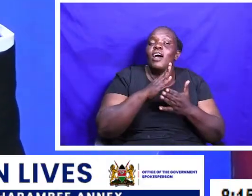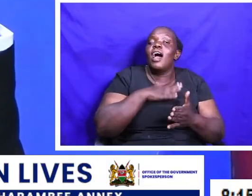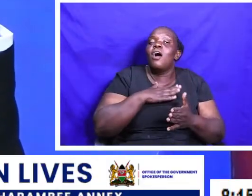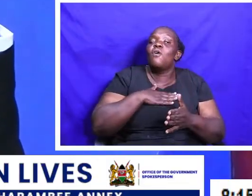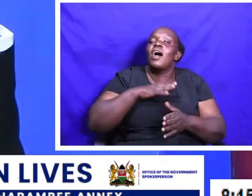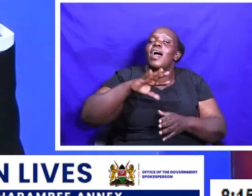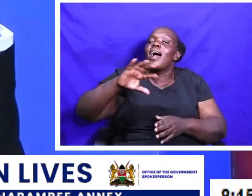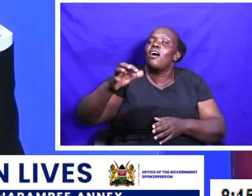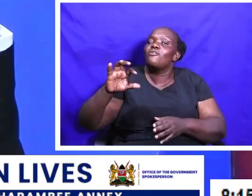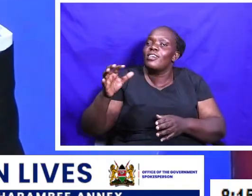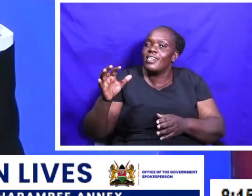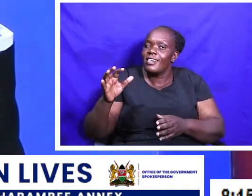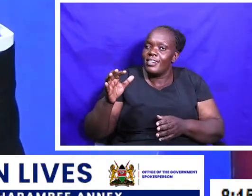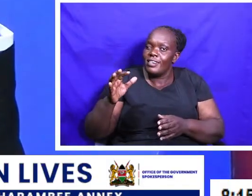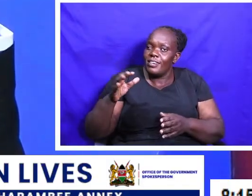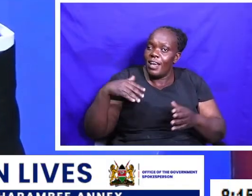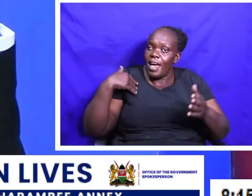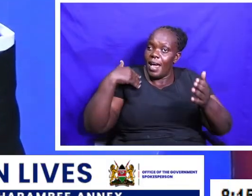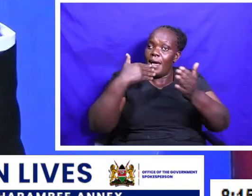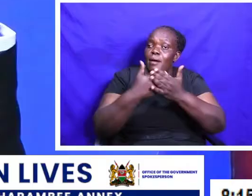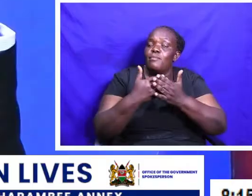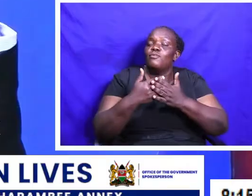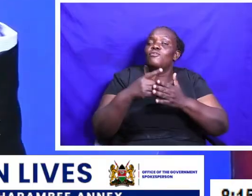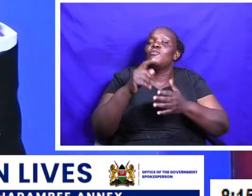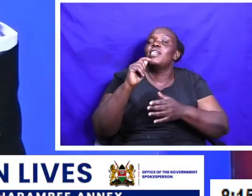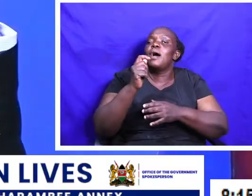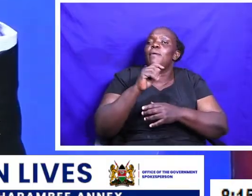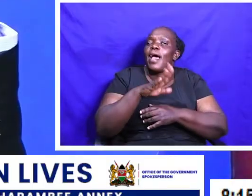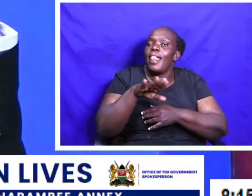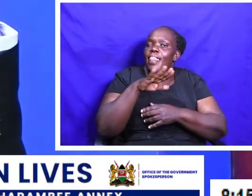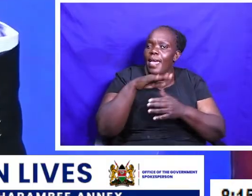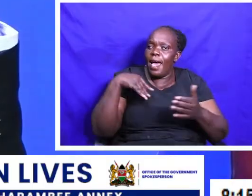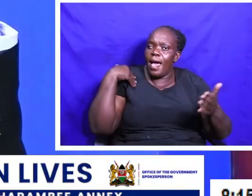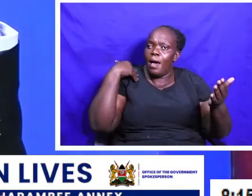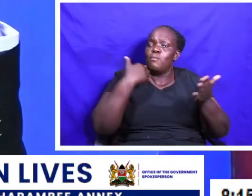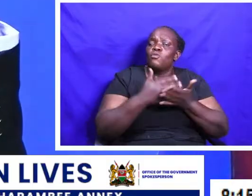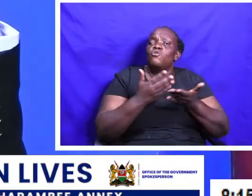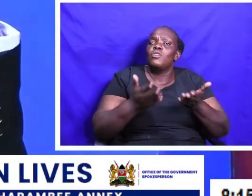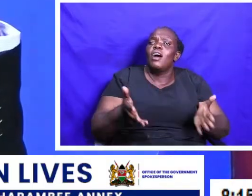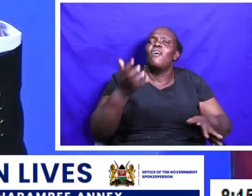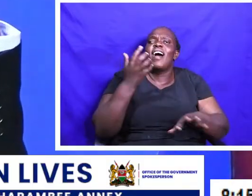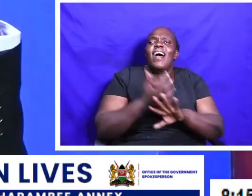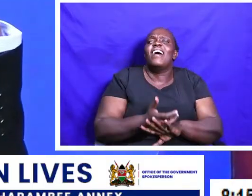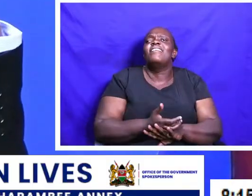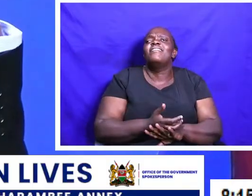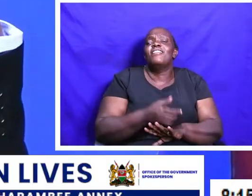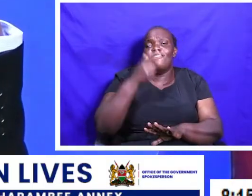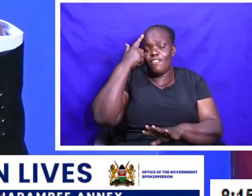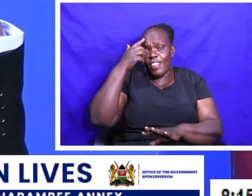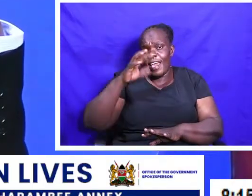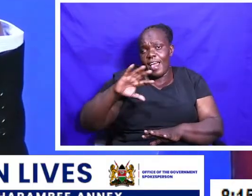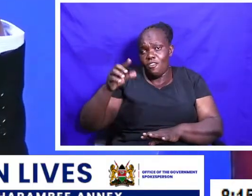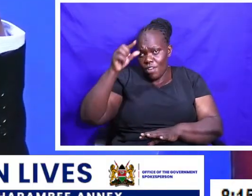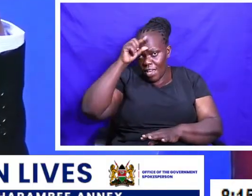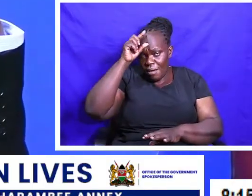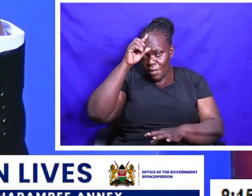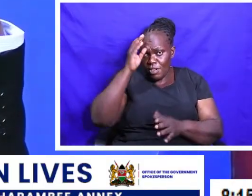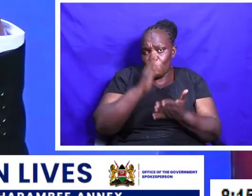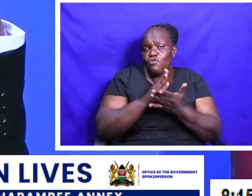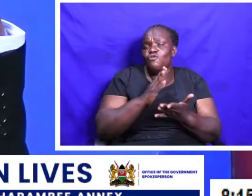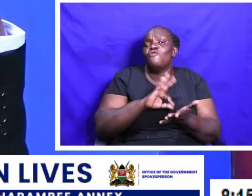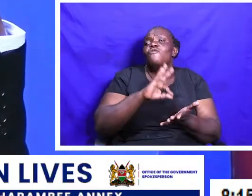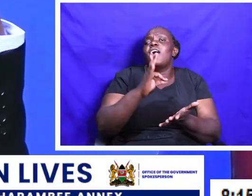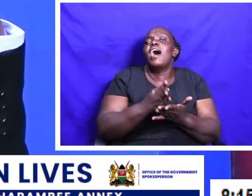our counties, up to the time I was there, and even now, it's difficult for the county government to